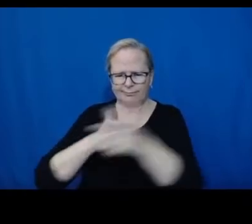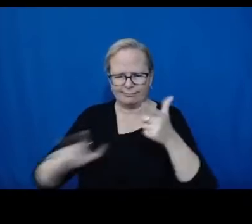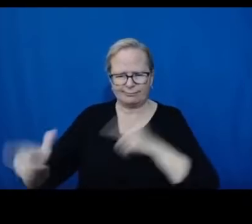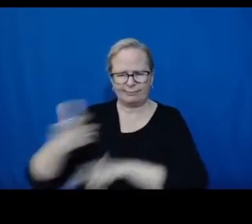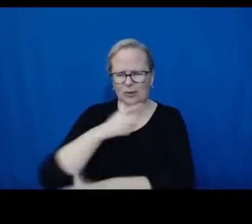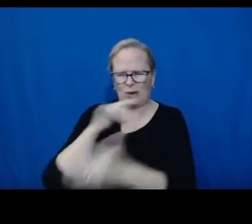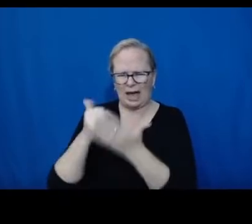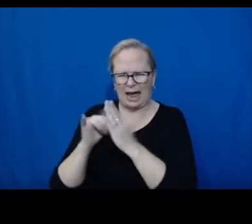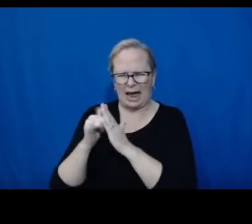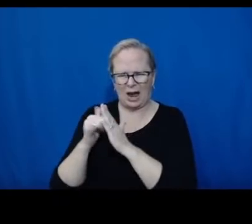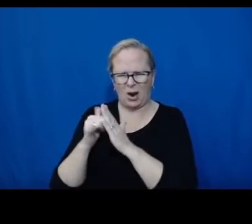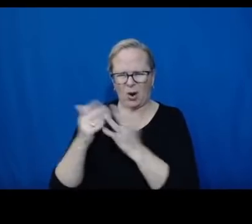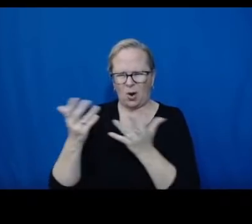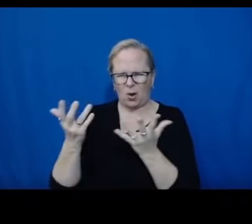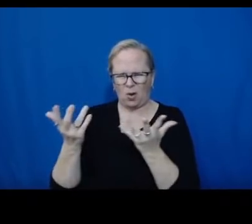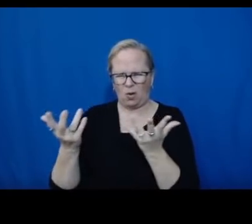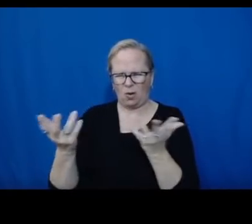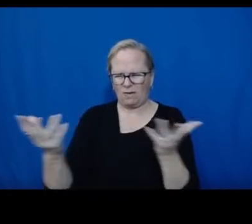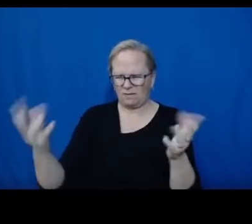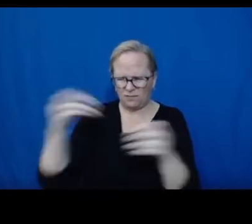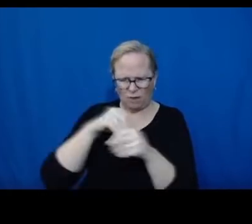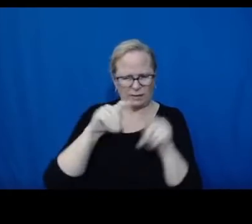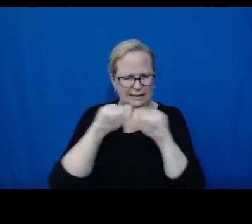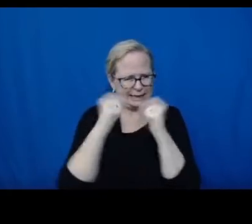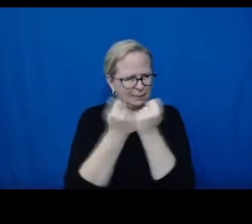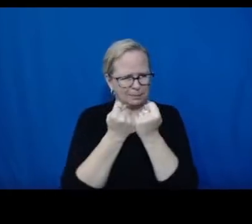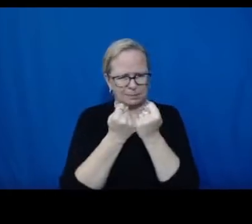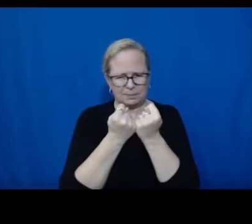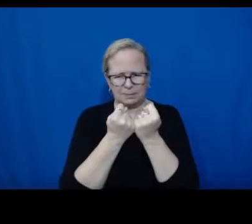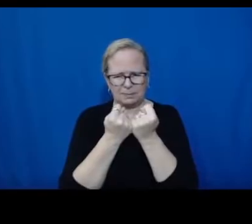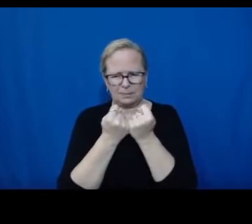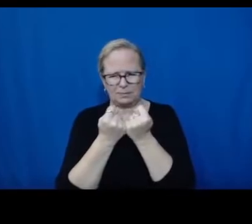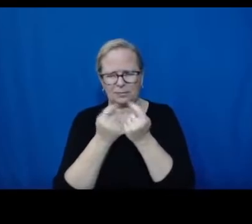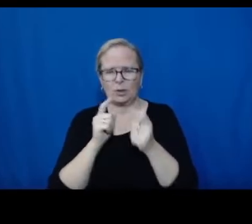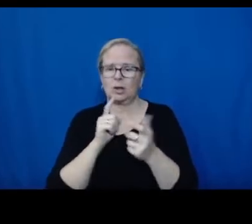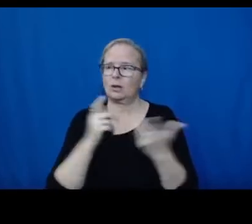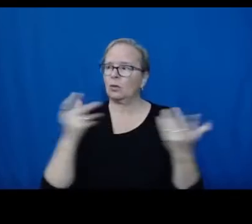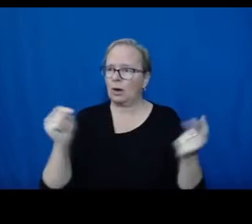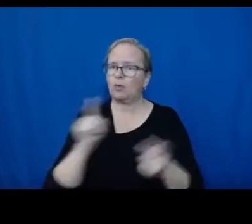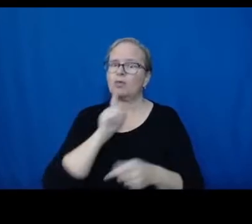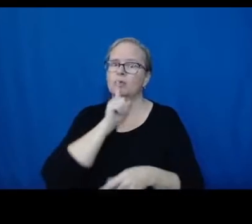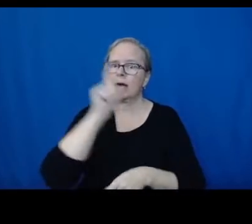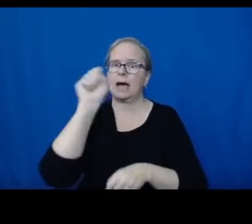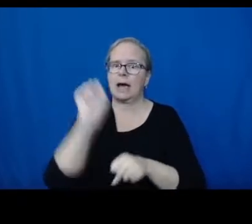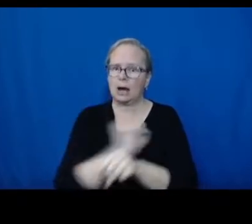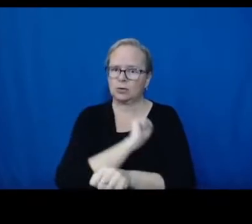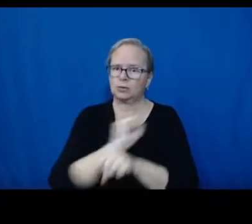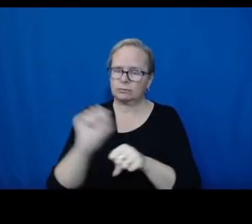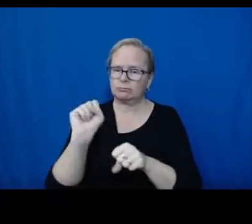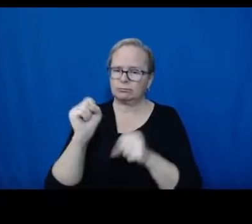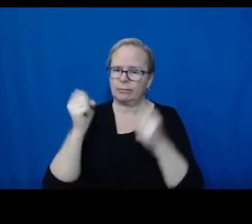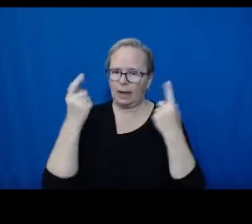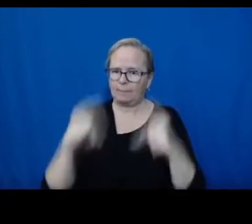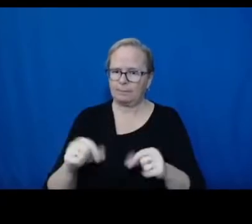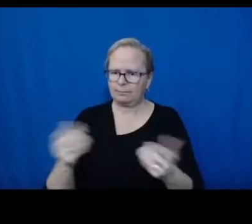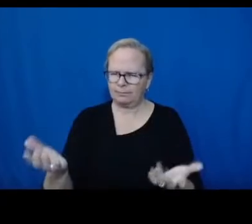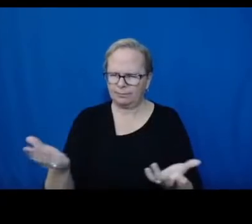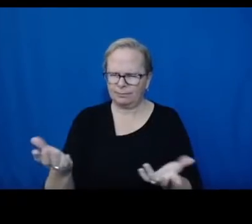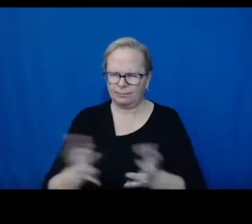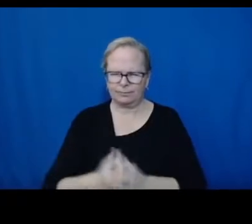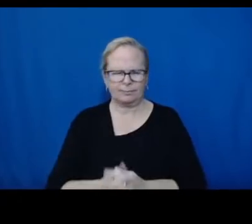everyone comes together to keep that happening and what is actually happening.